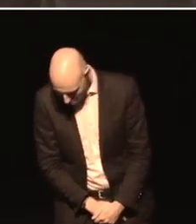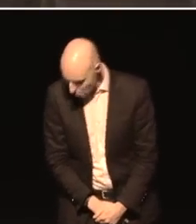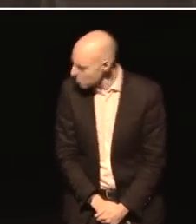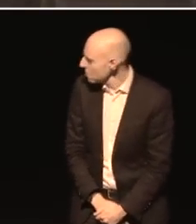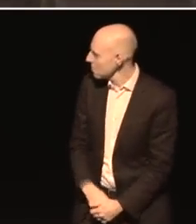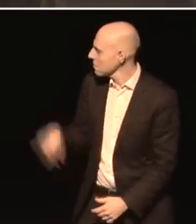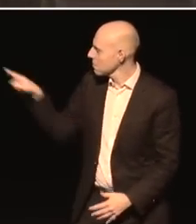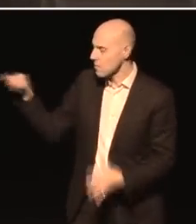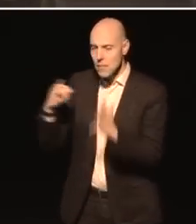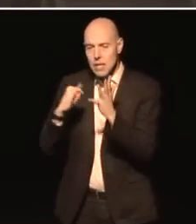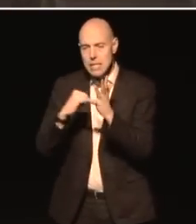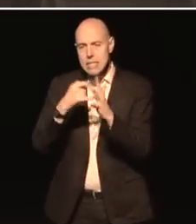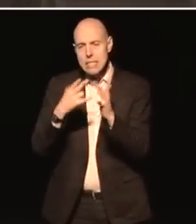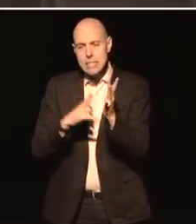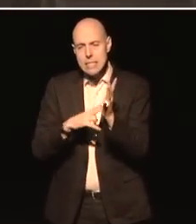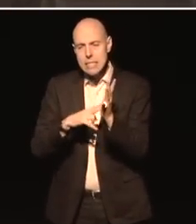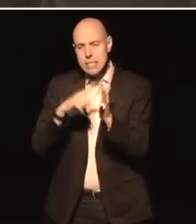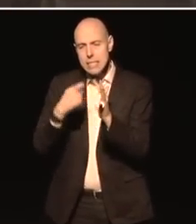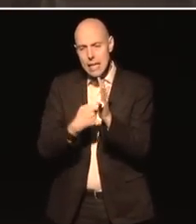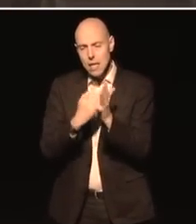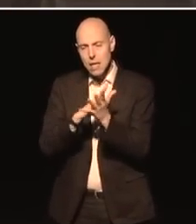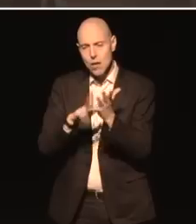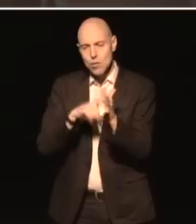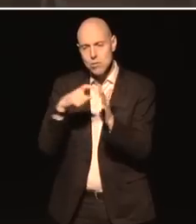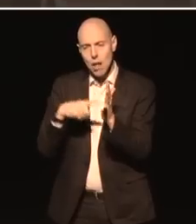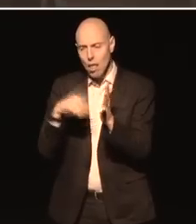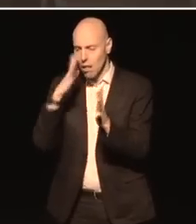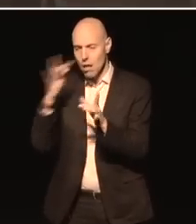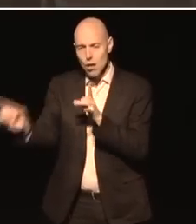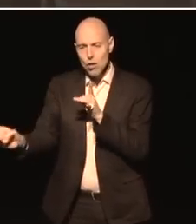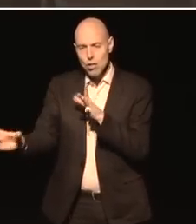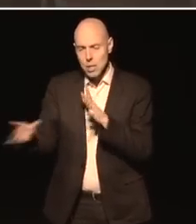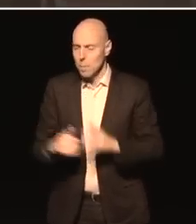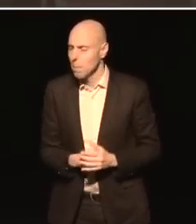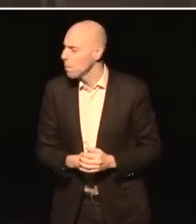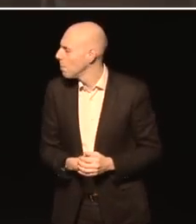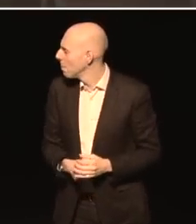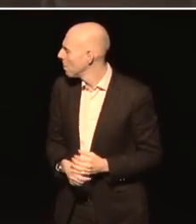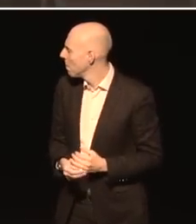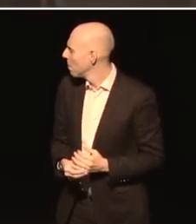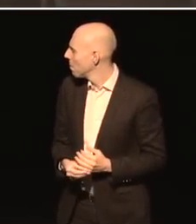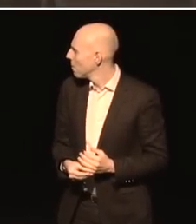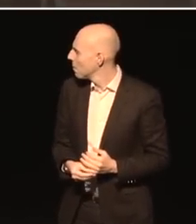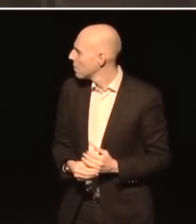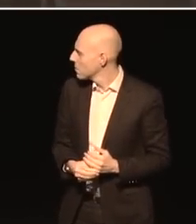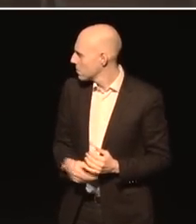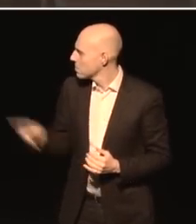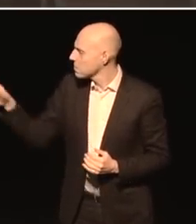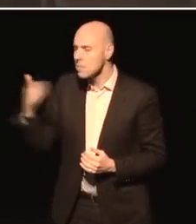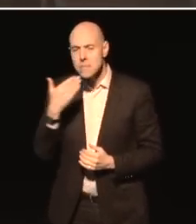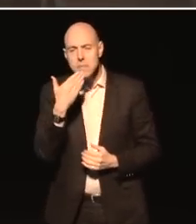Skinder Hundal on the case from Nottingham. Thank you. Thank you, Kirsty, and thank you, Baz, for the invite.